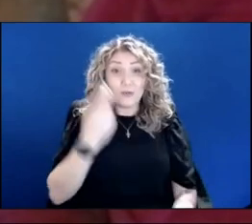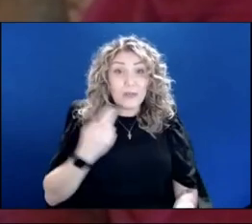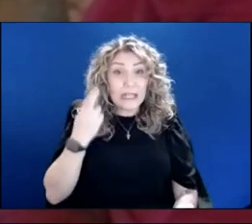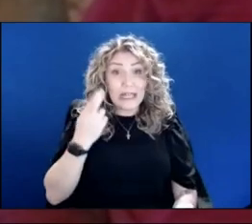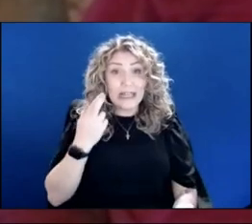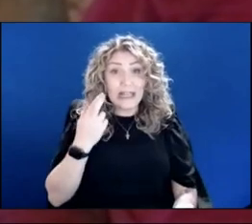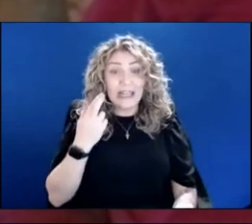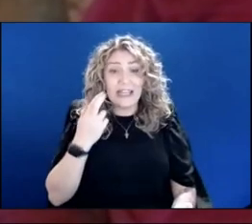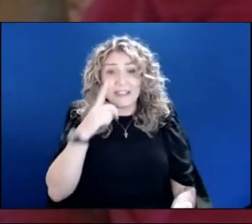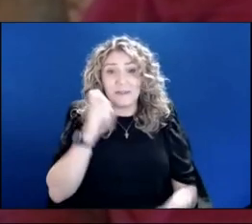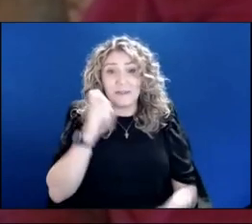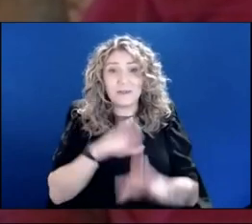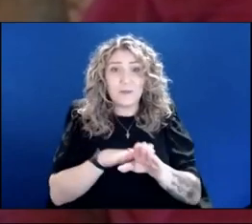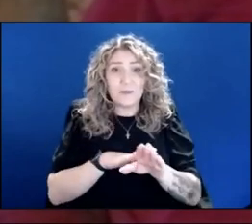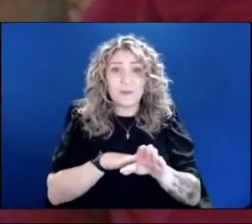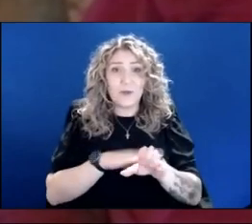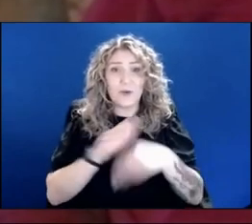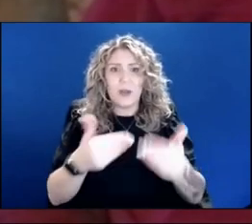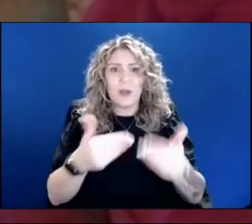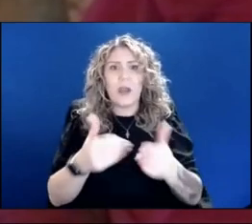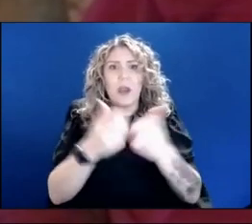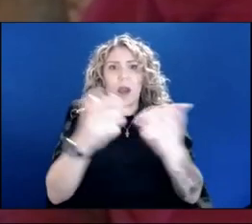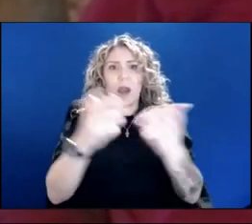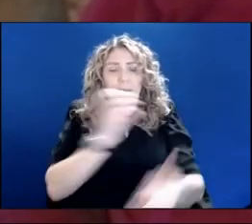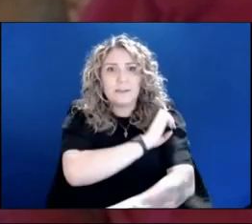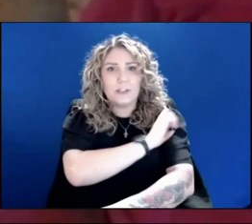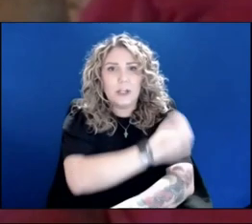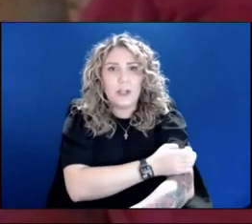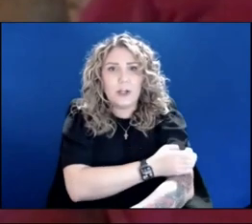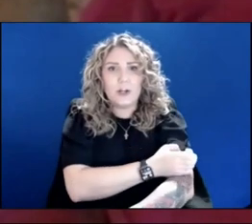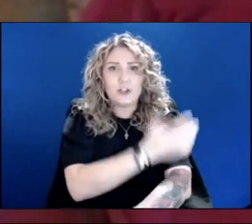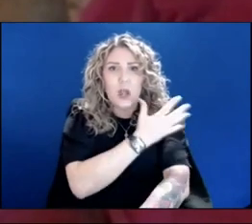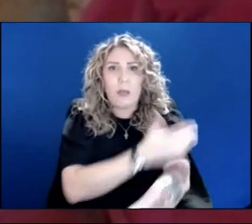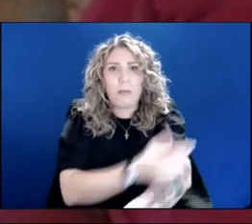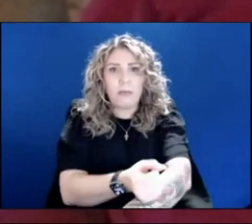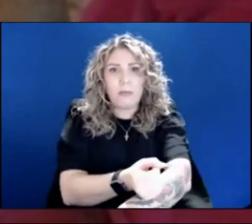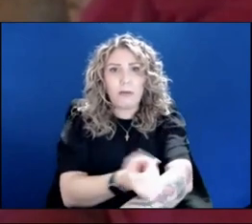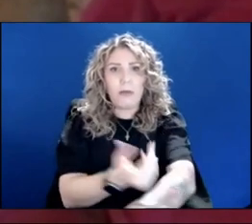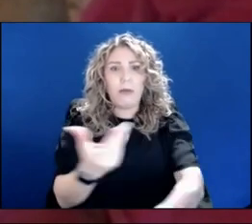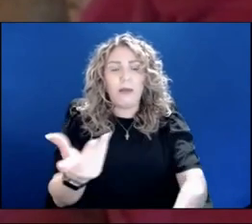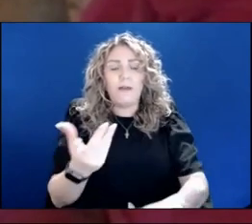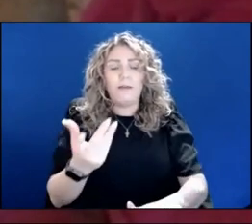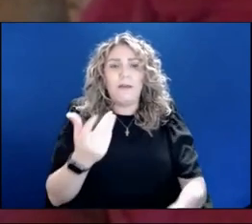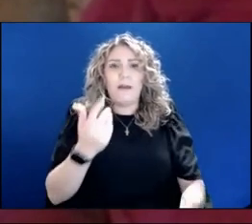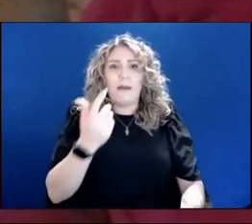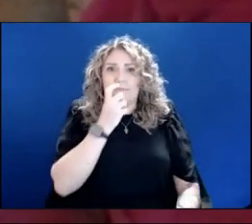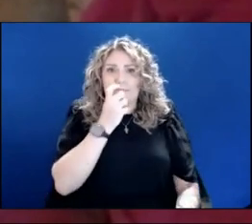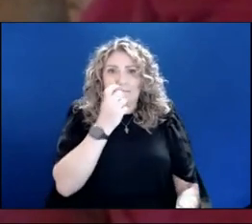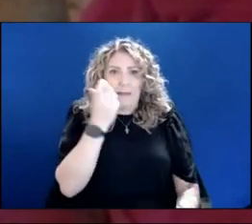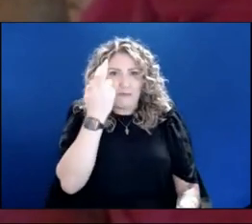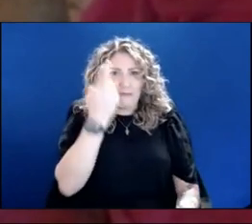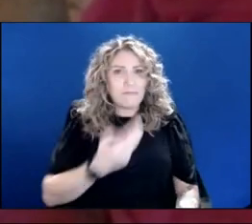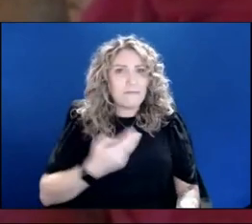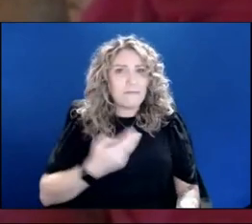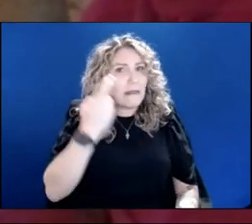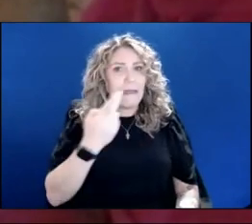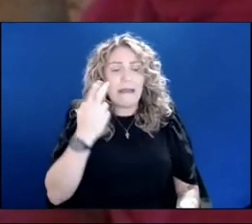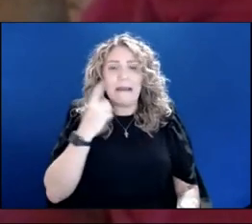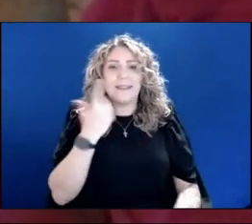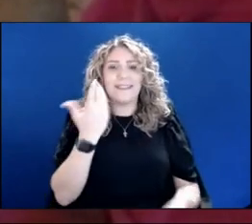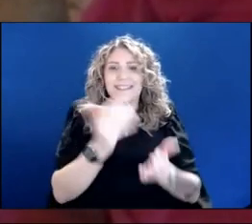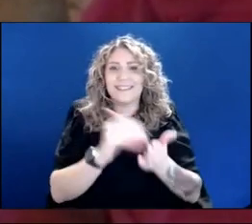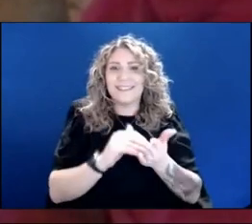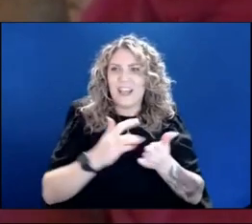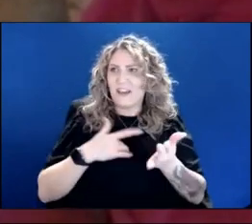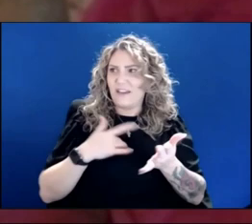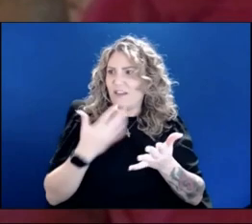a slow progression, how much energy I had lost. Mm-hmm. I didn't realize that until, you know, again, I started feeling better. I could start